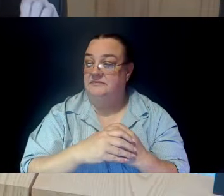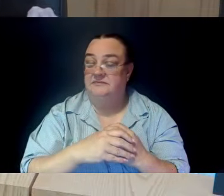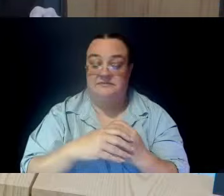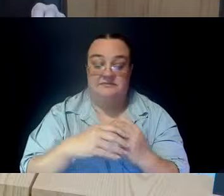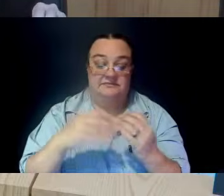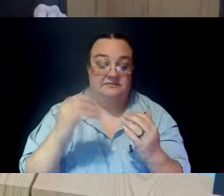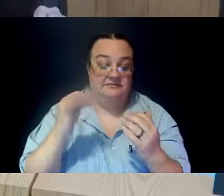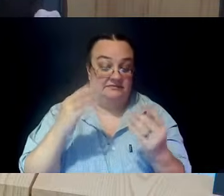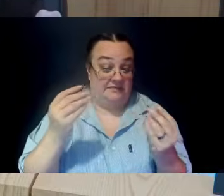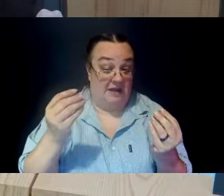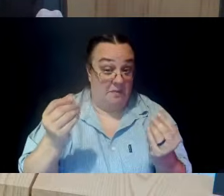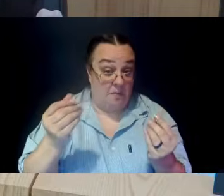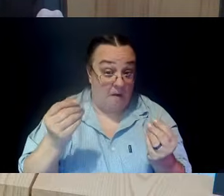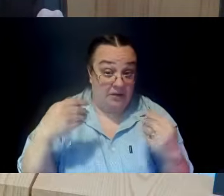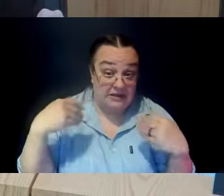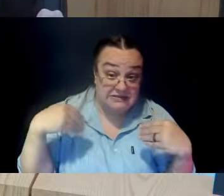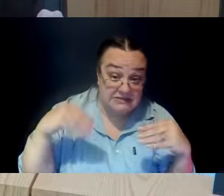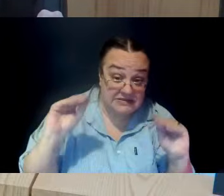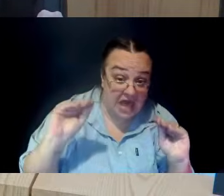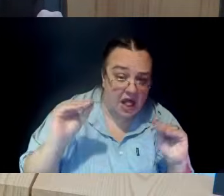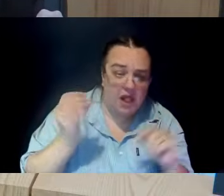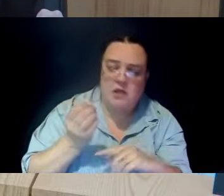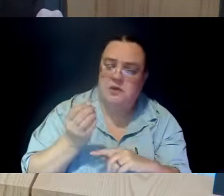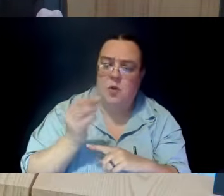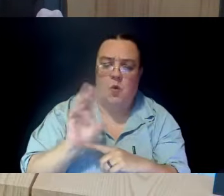sells, or